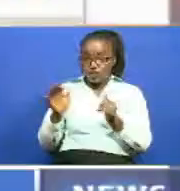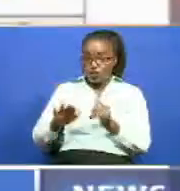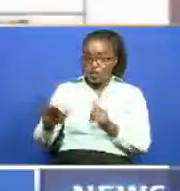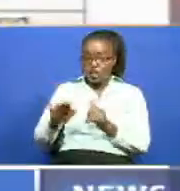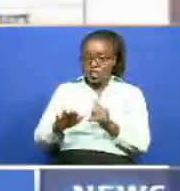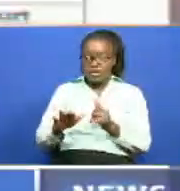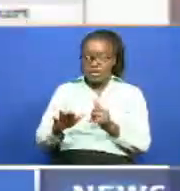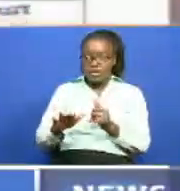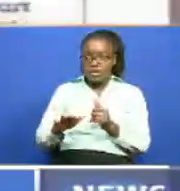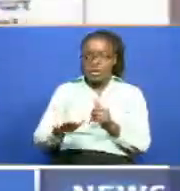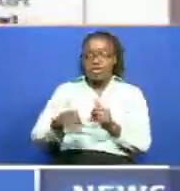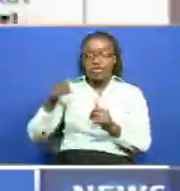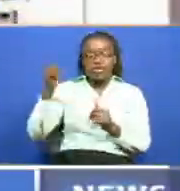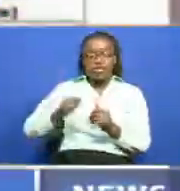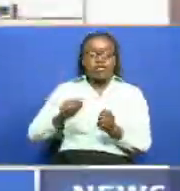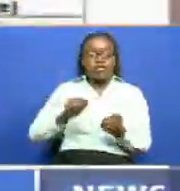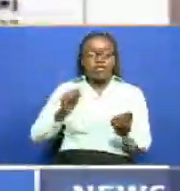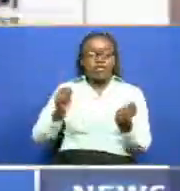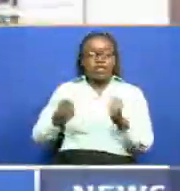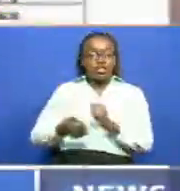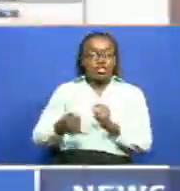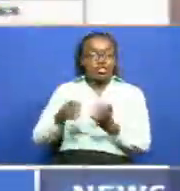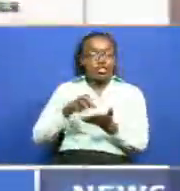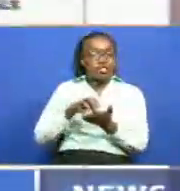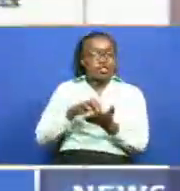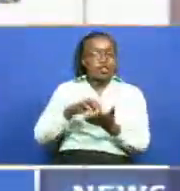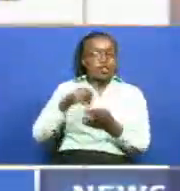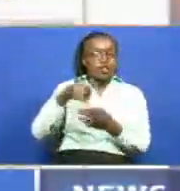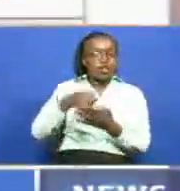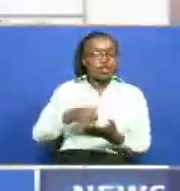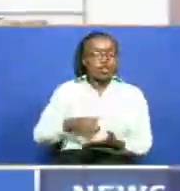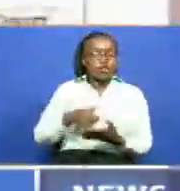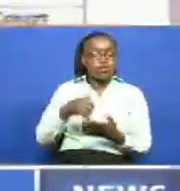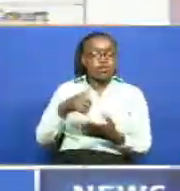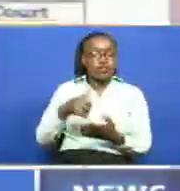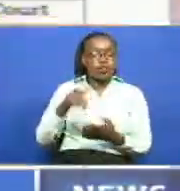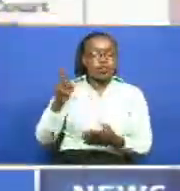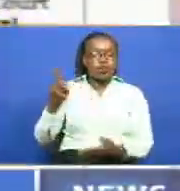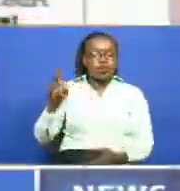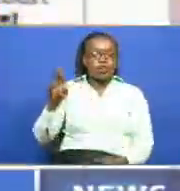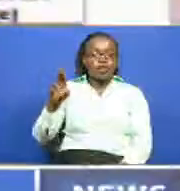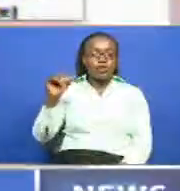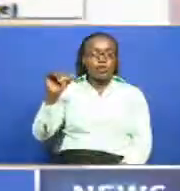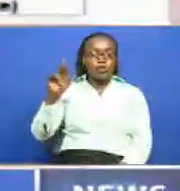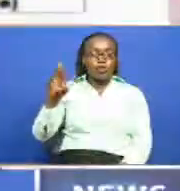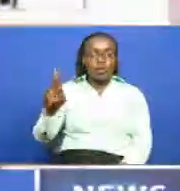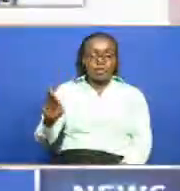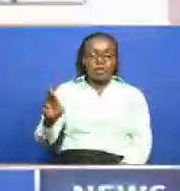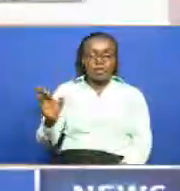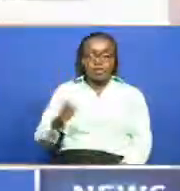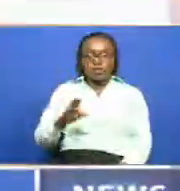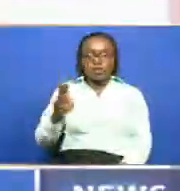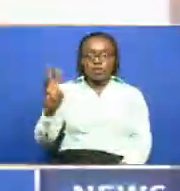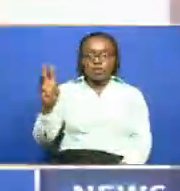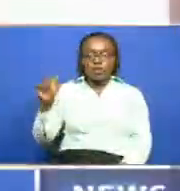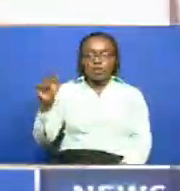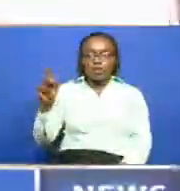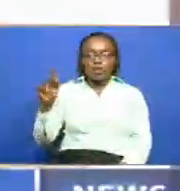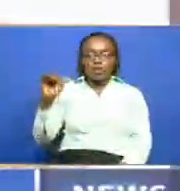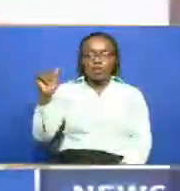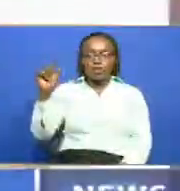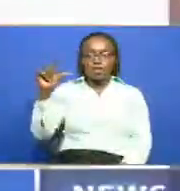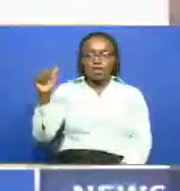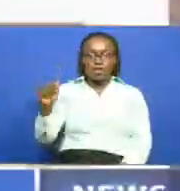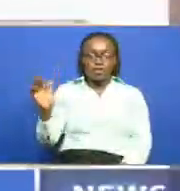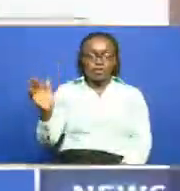the judges who will be changing stations include Lady Justice Roslyn Korir, Justice James Wakiaga, Justice John